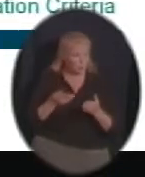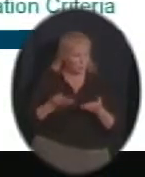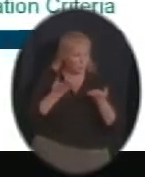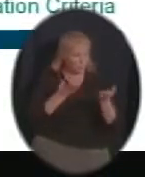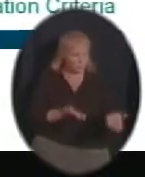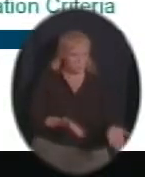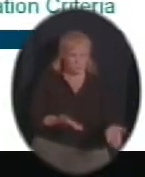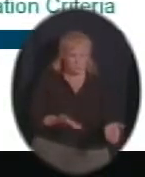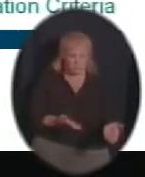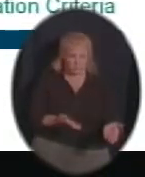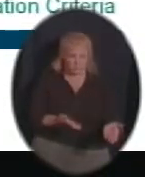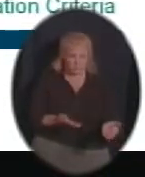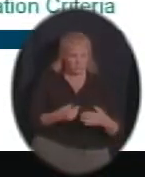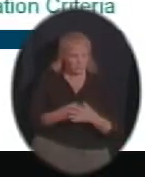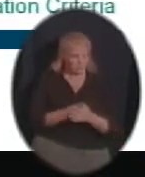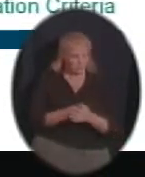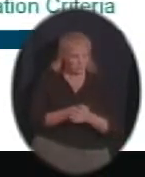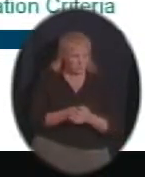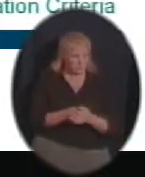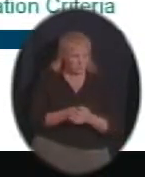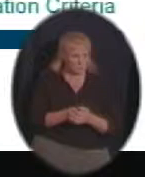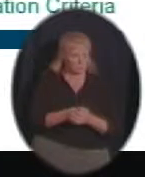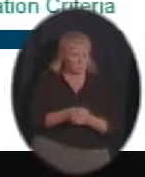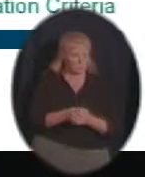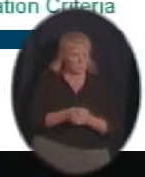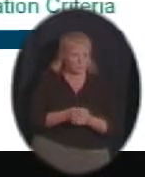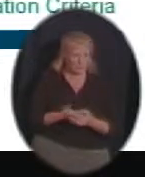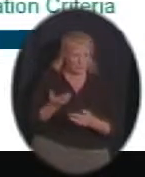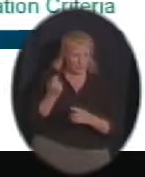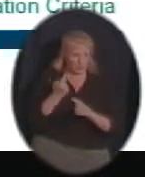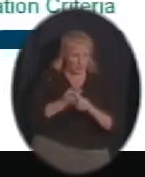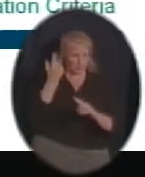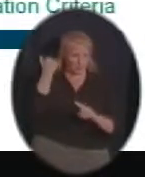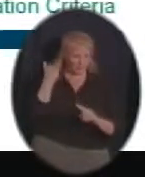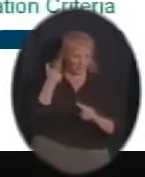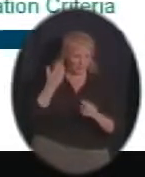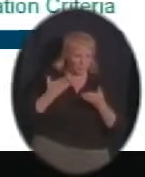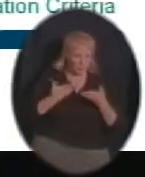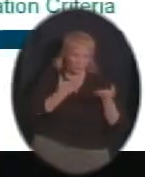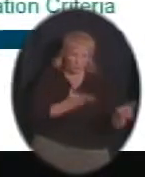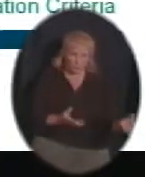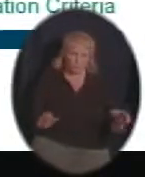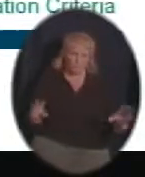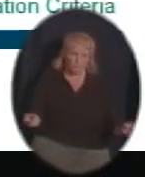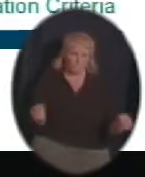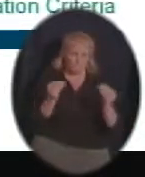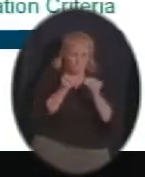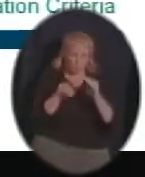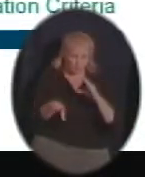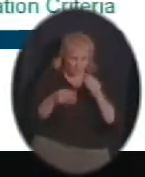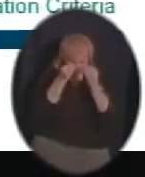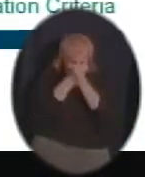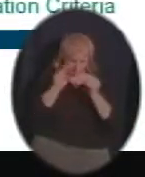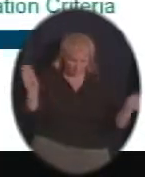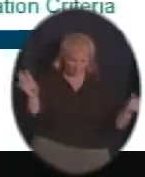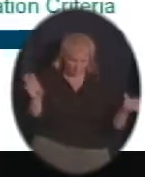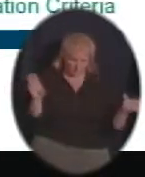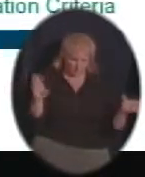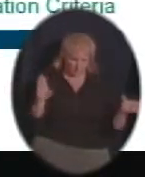process for the request for proposal. And last month, then, we provided you additional information on where we were on